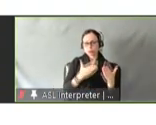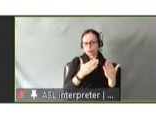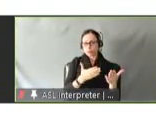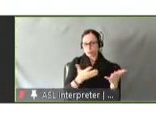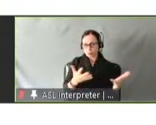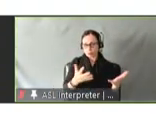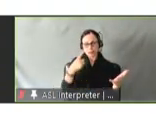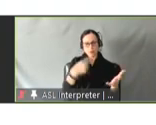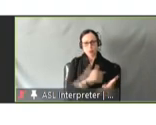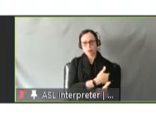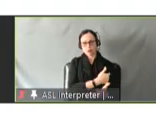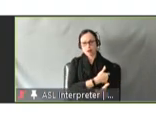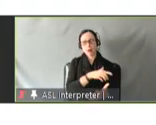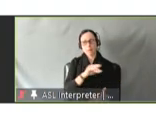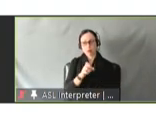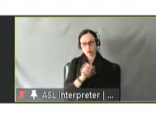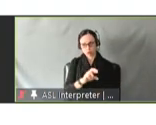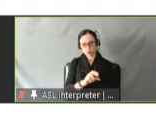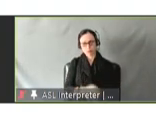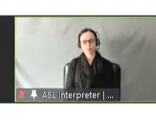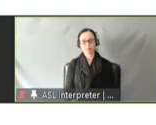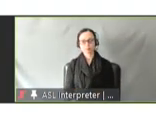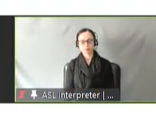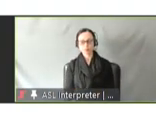Next slide, please.